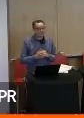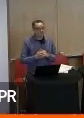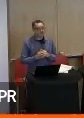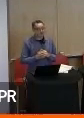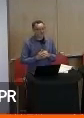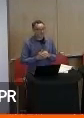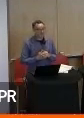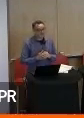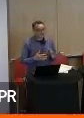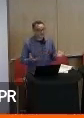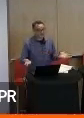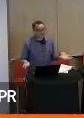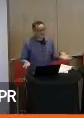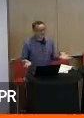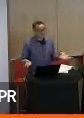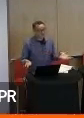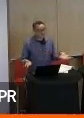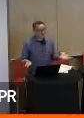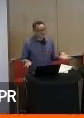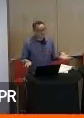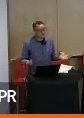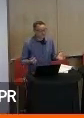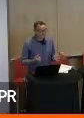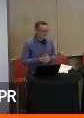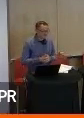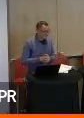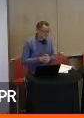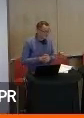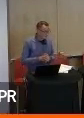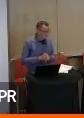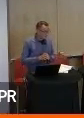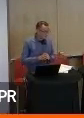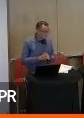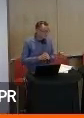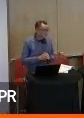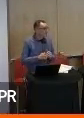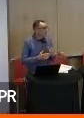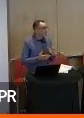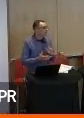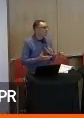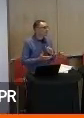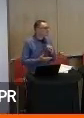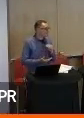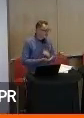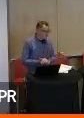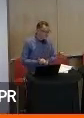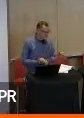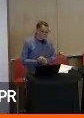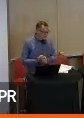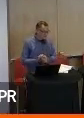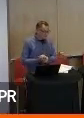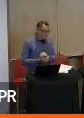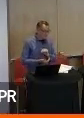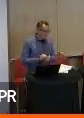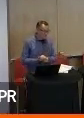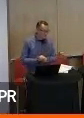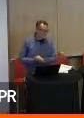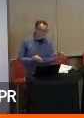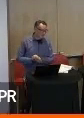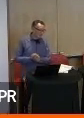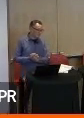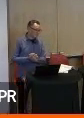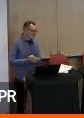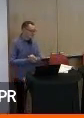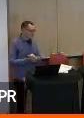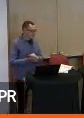This can also be found on the Lighthouse's website, if you don't remember that. Links to the FAQ, detailed steps